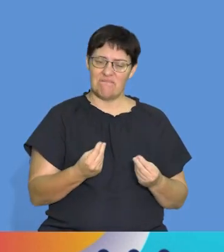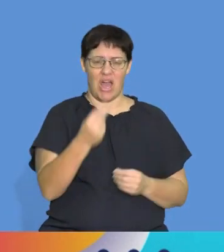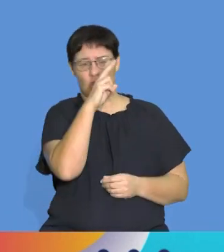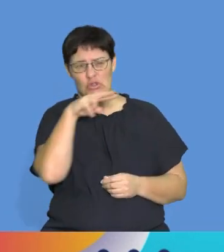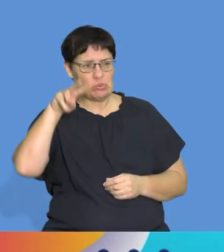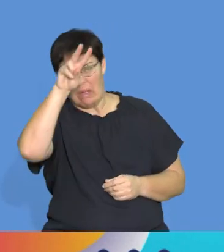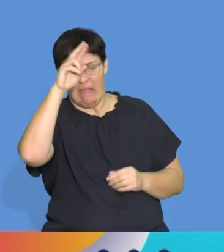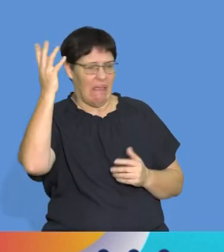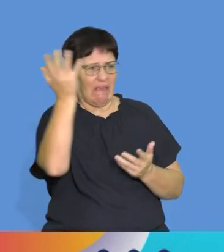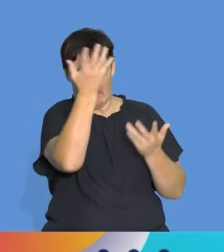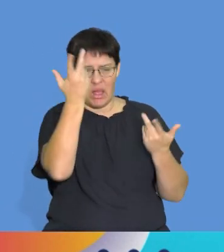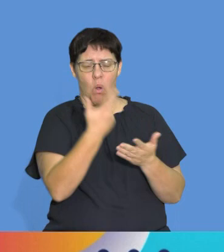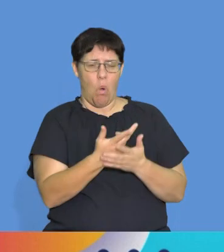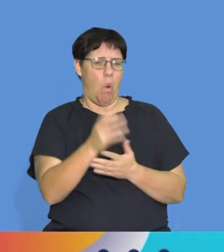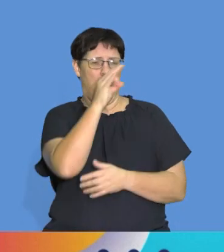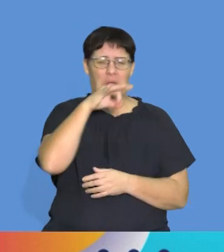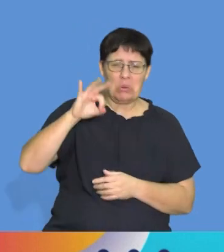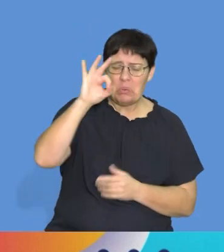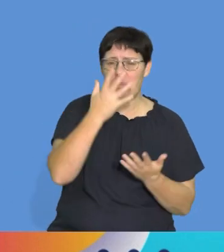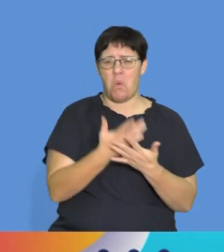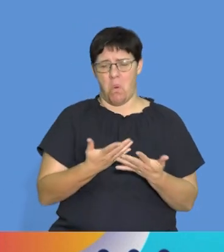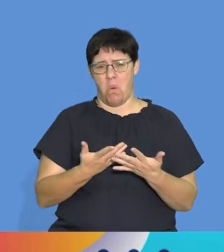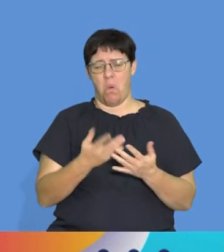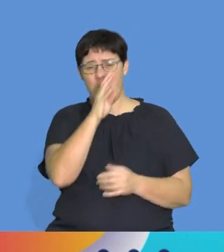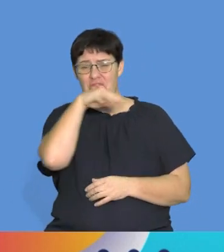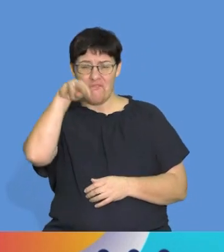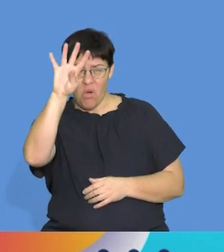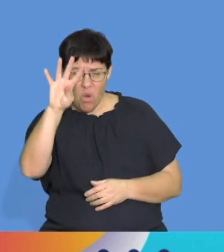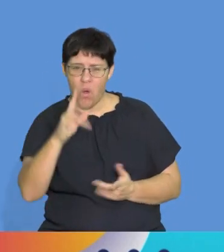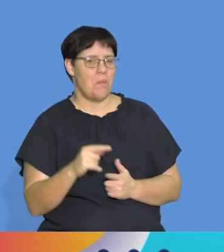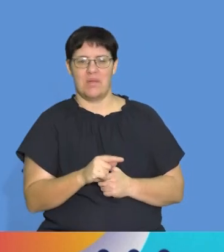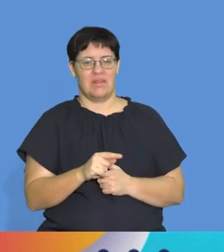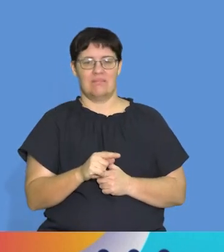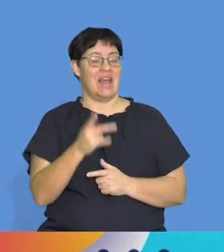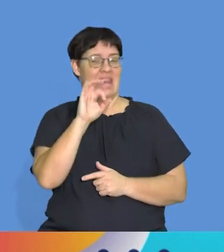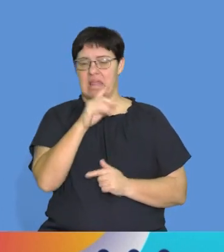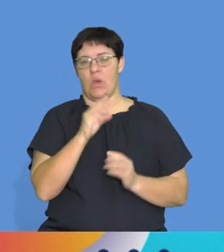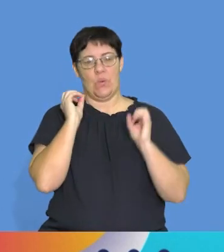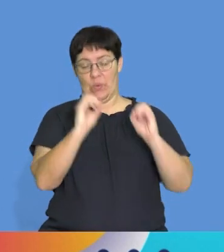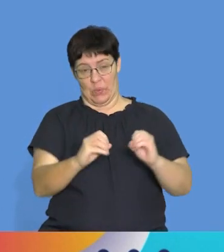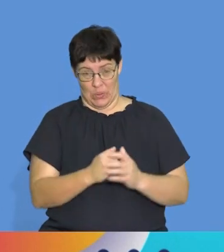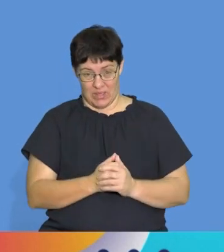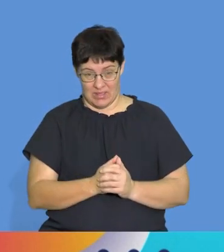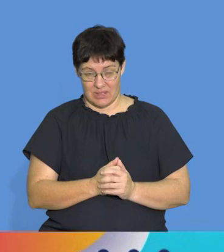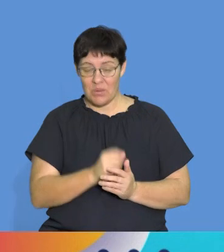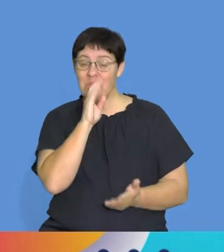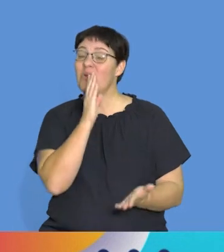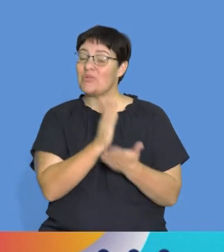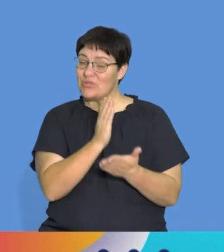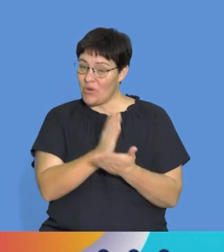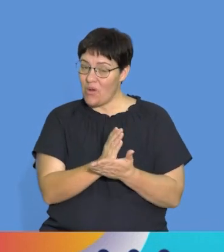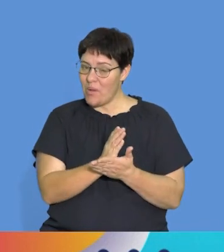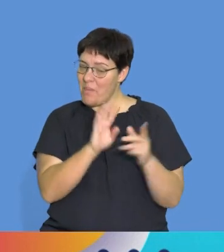squared somewhere there, or a cubed or exponent 4, then it's no longer a linear equation. So please make sure that when